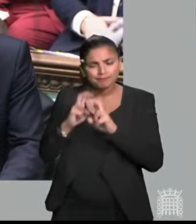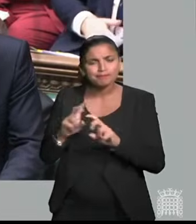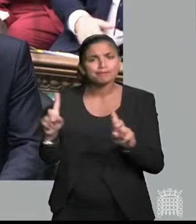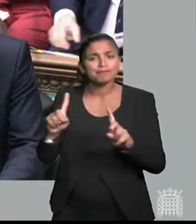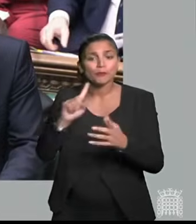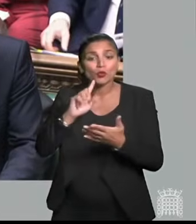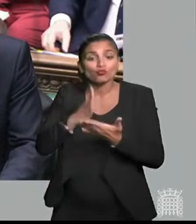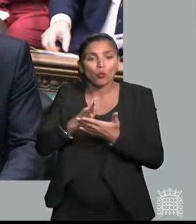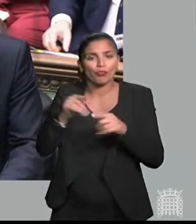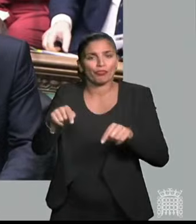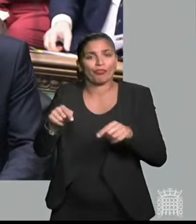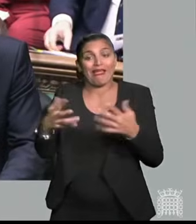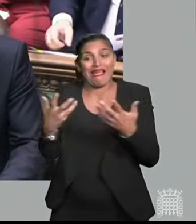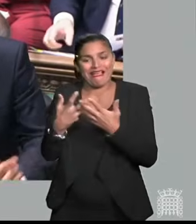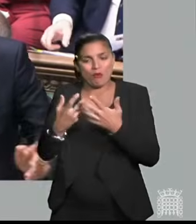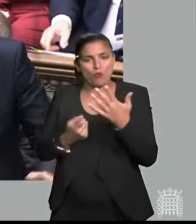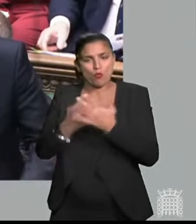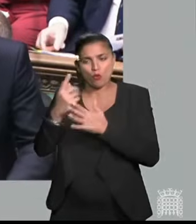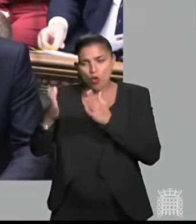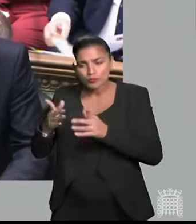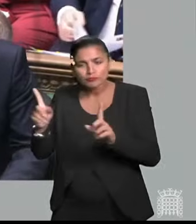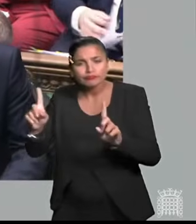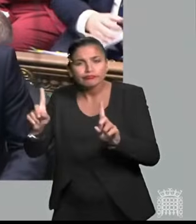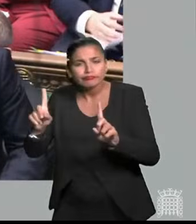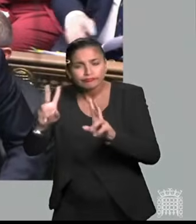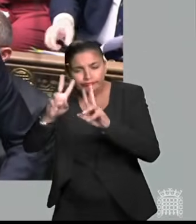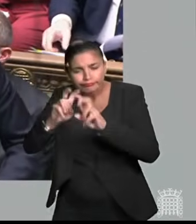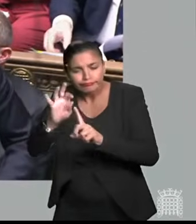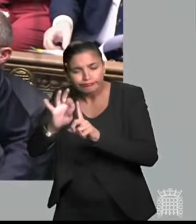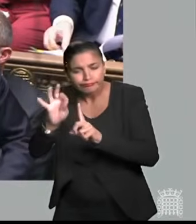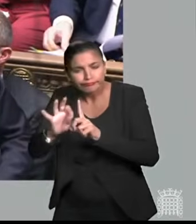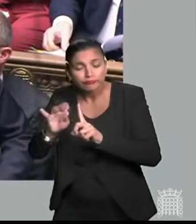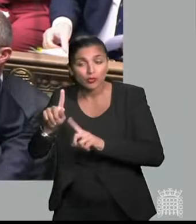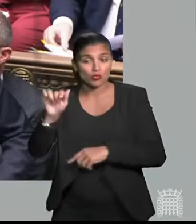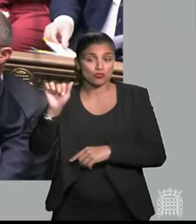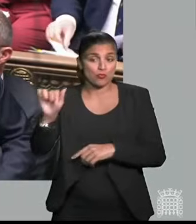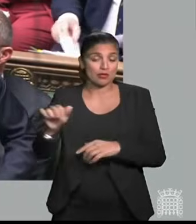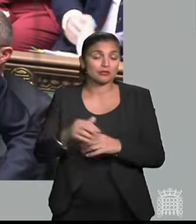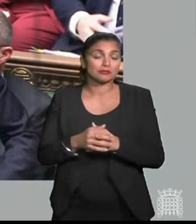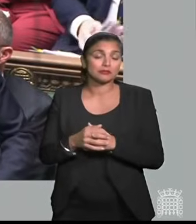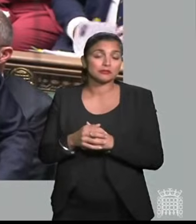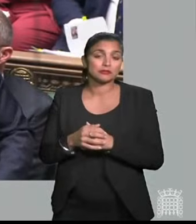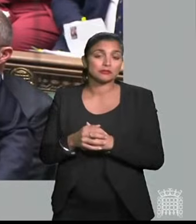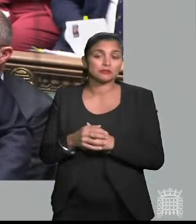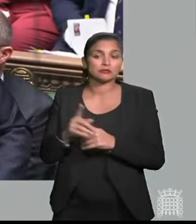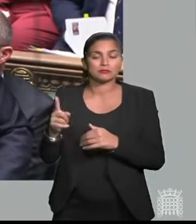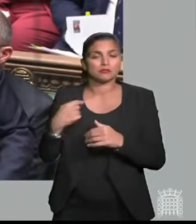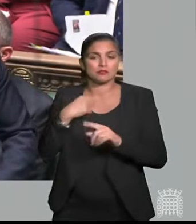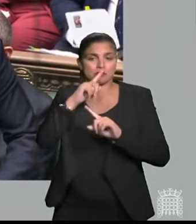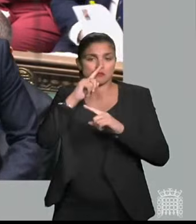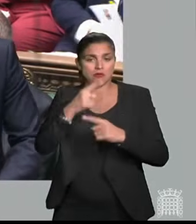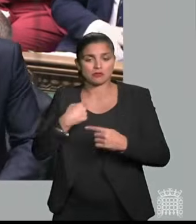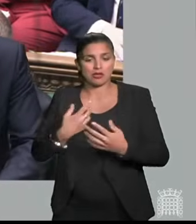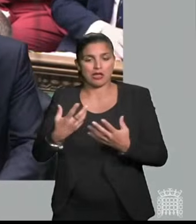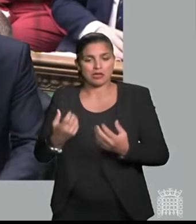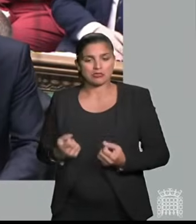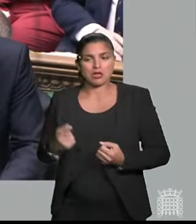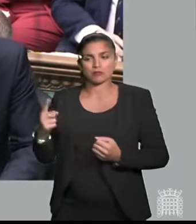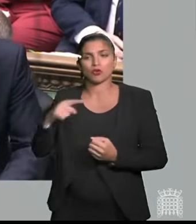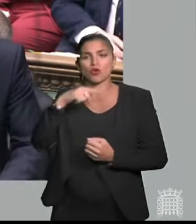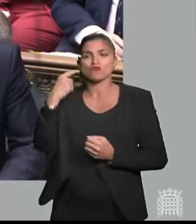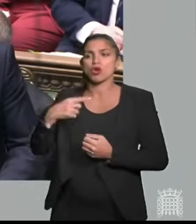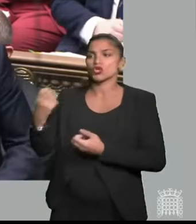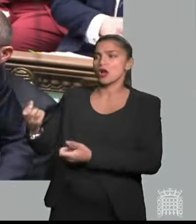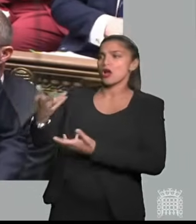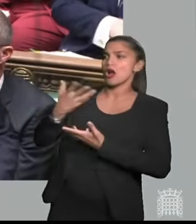do that robustly and independently, but he's right to point out, in the same way as that we don't treat what comes out of the Kremlin as the gospel